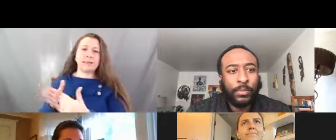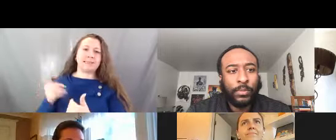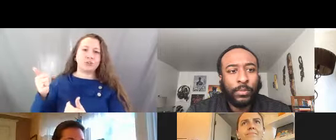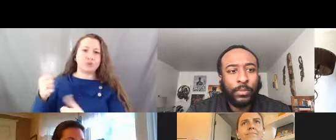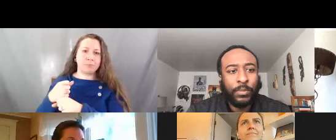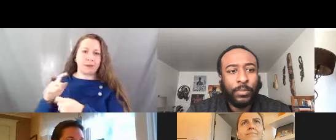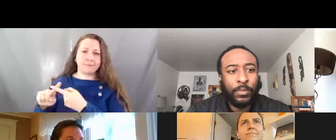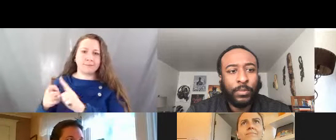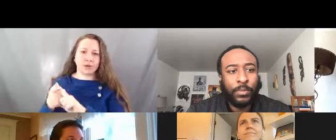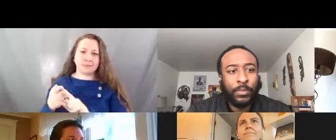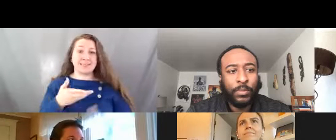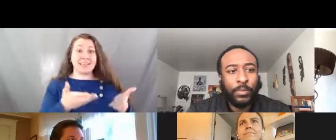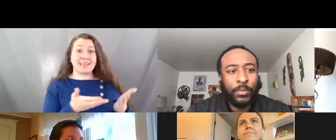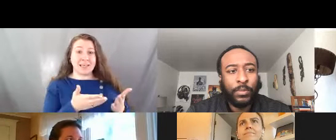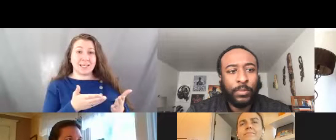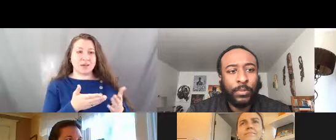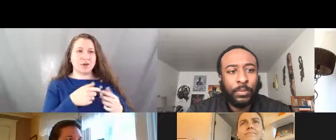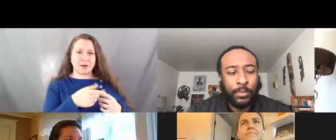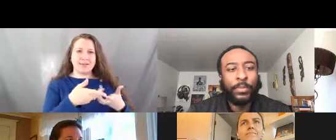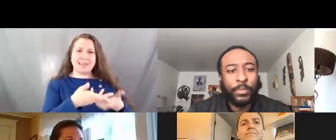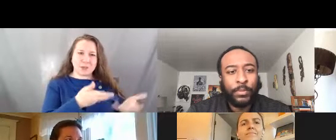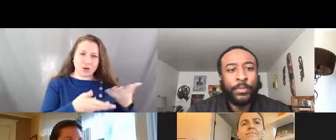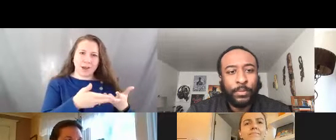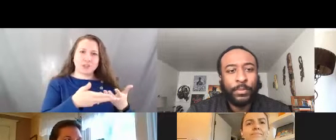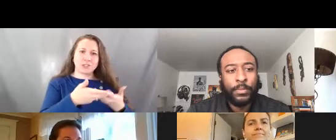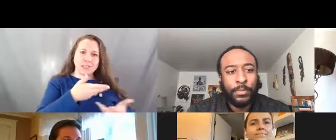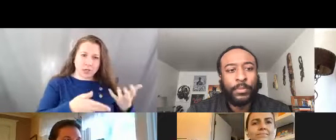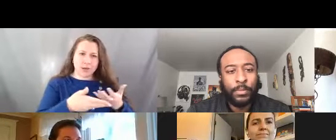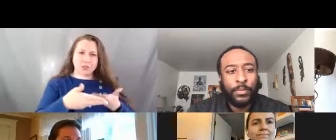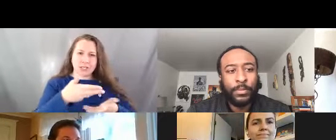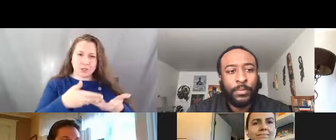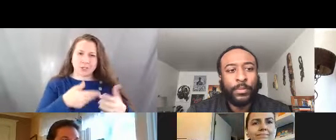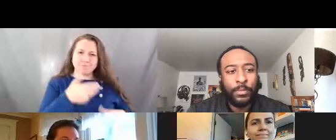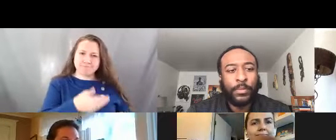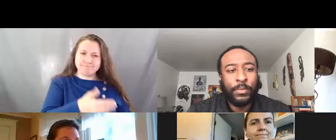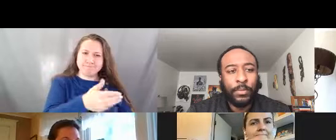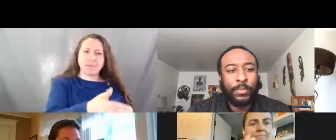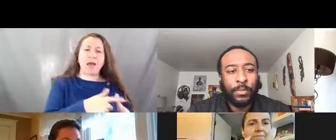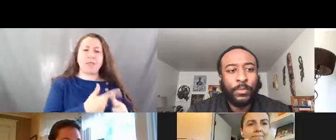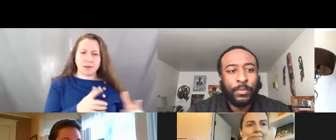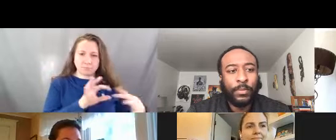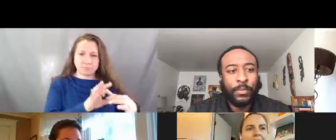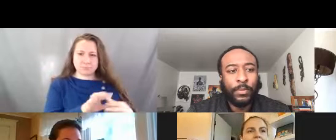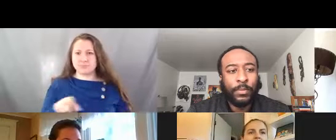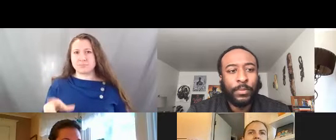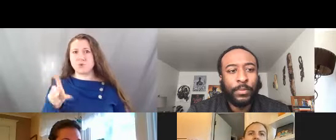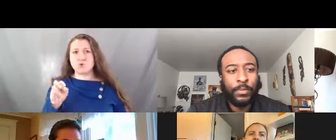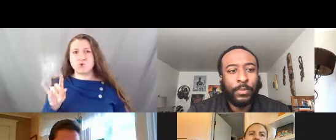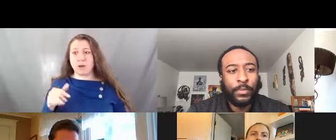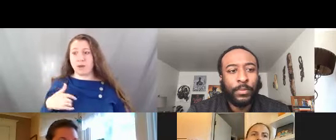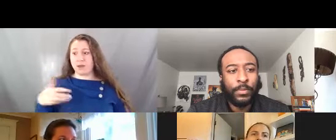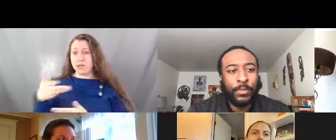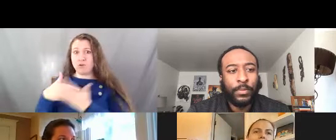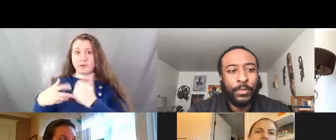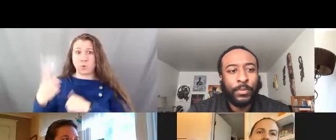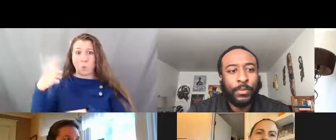I feel like over here you have to build interactions over time with people, where compared to in Dubai where you had like one interaction and then the next day the